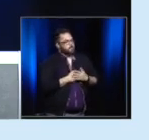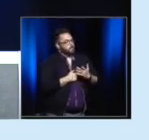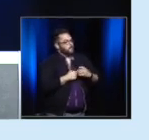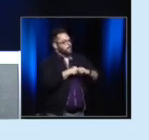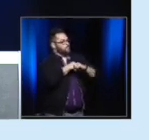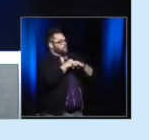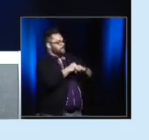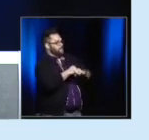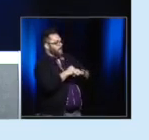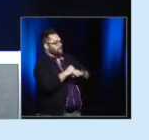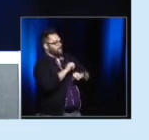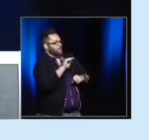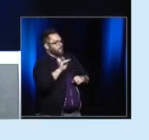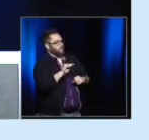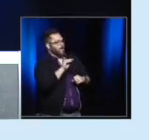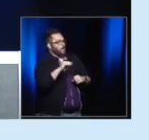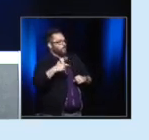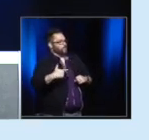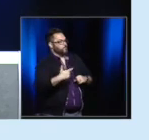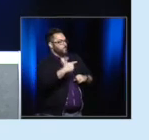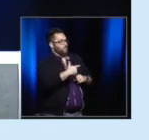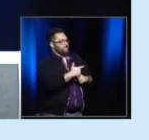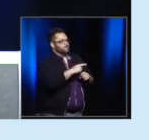dolphin, but interestingly, they also protect those